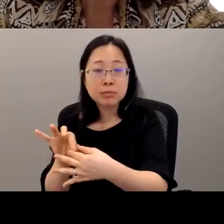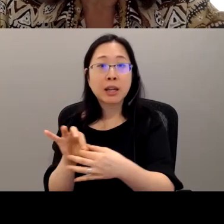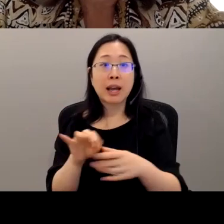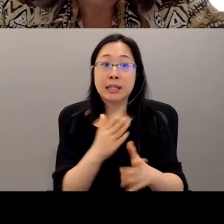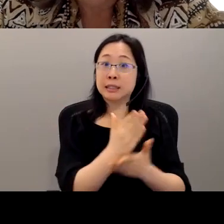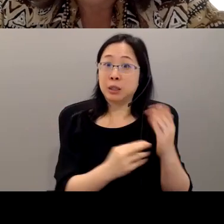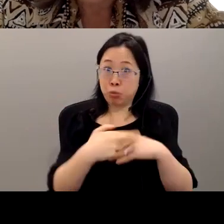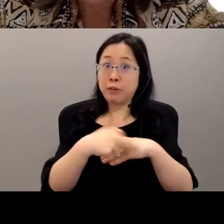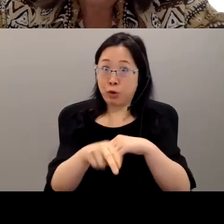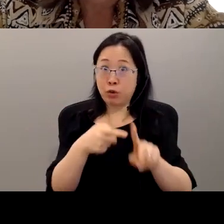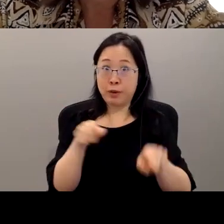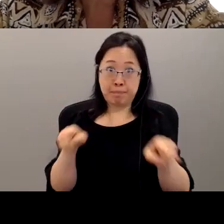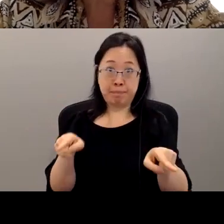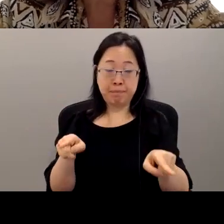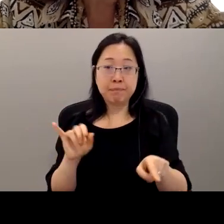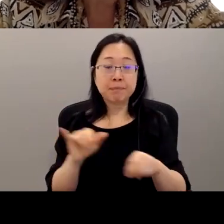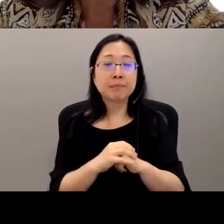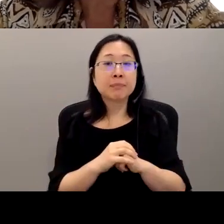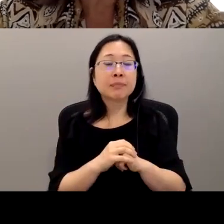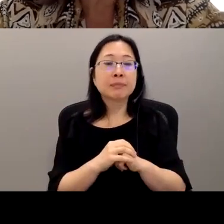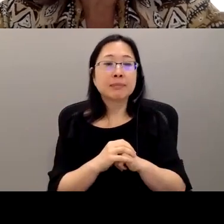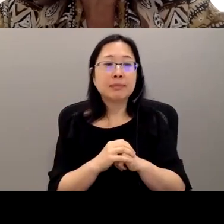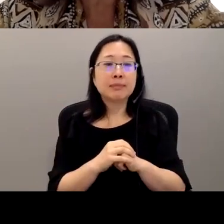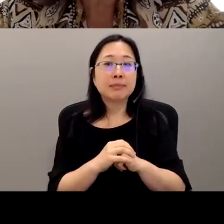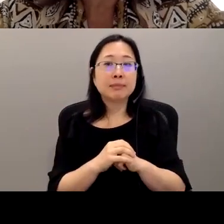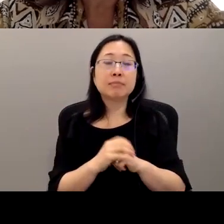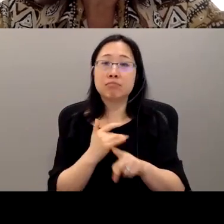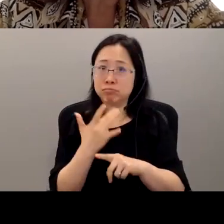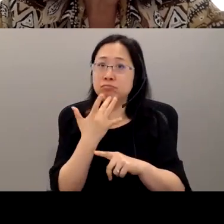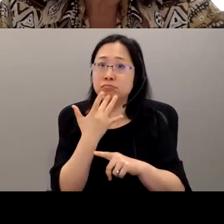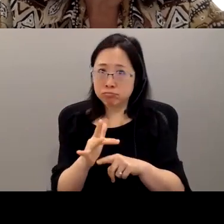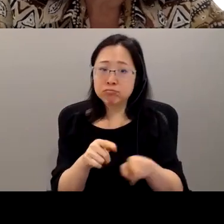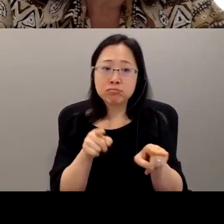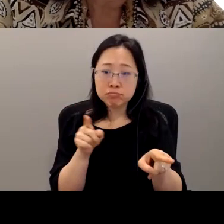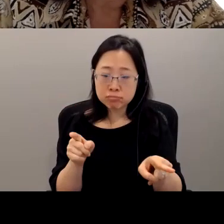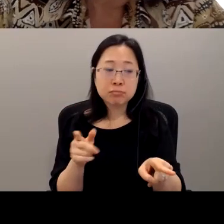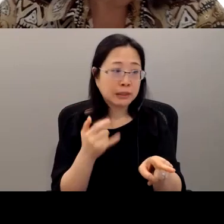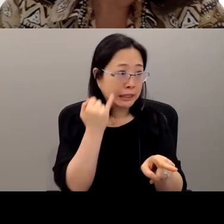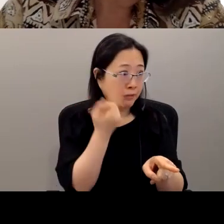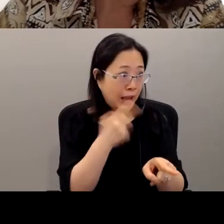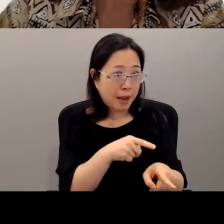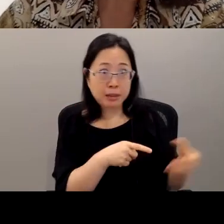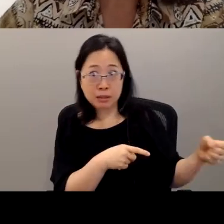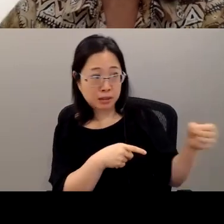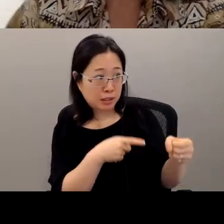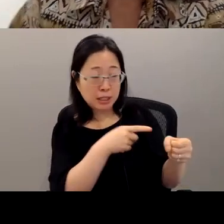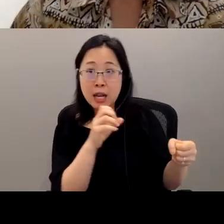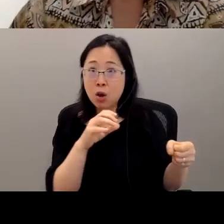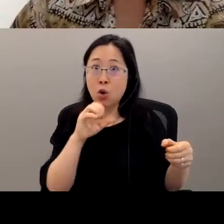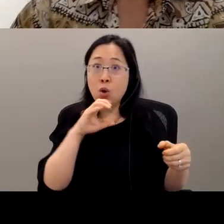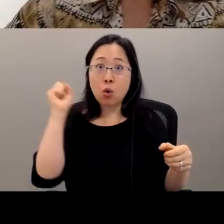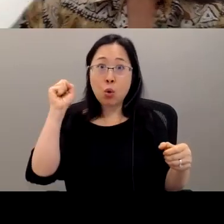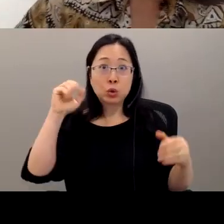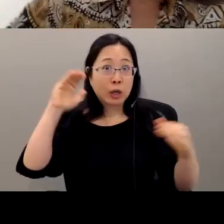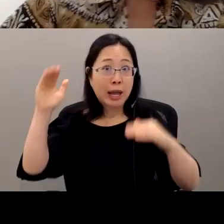from them. So we're fortunate enough to have that support when we are taking our older adults through